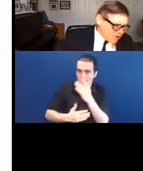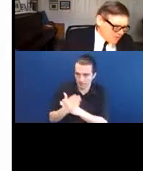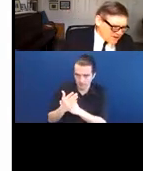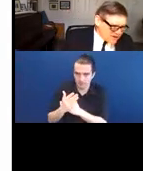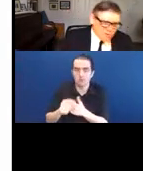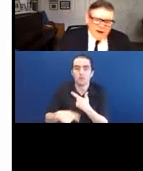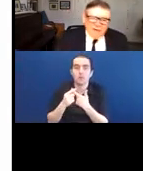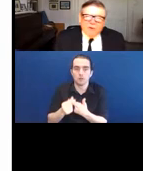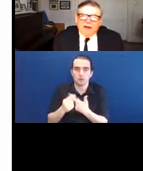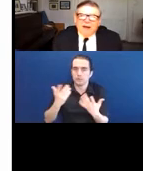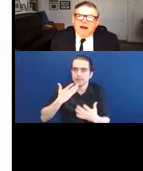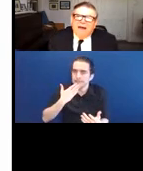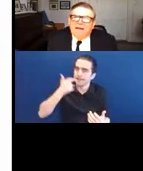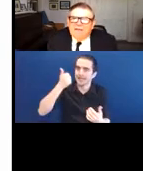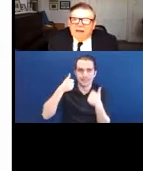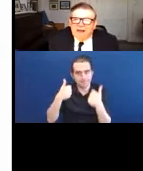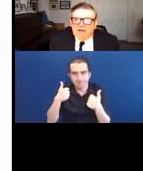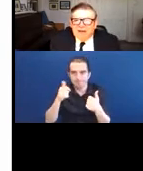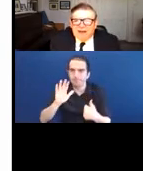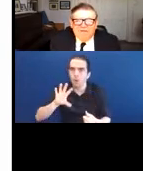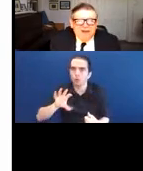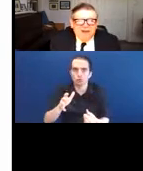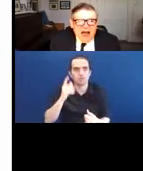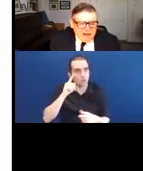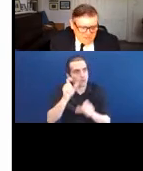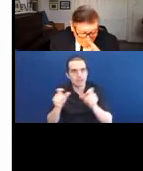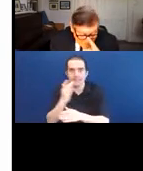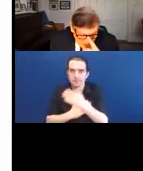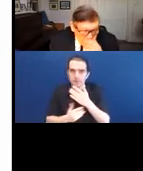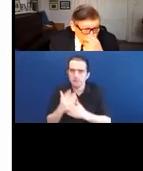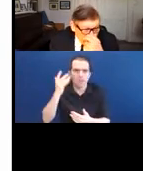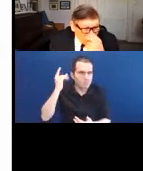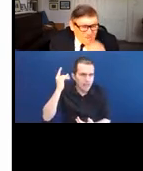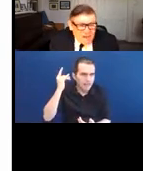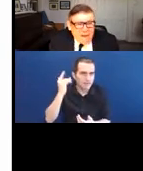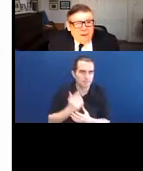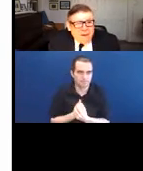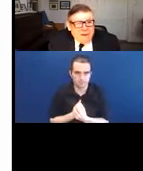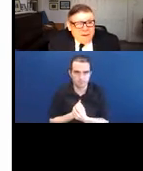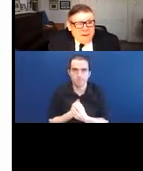verbal comments when we get something interesting in the chat.